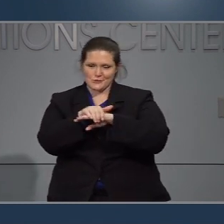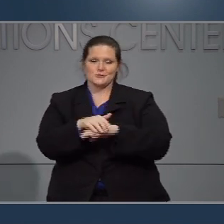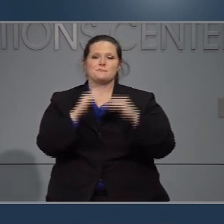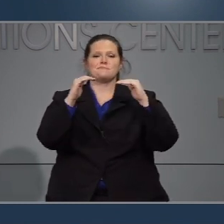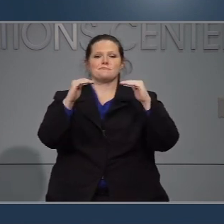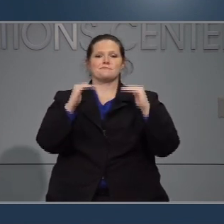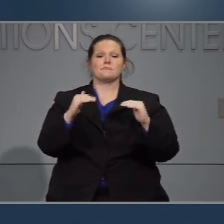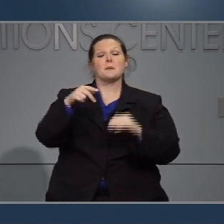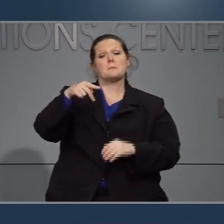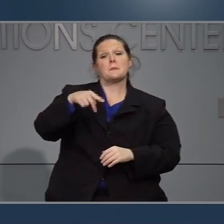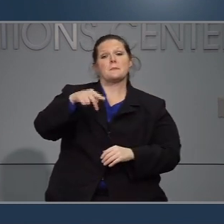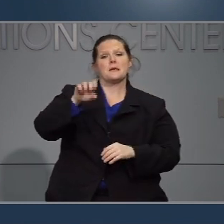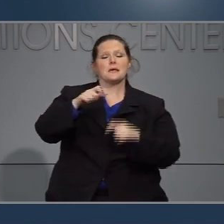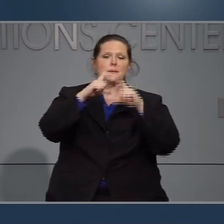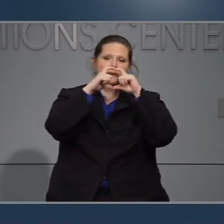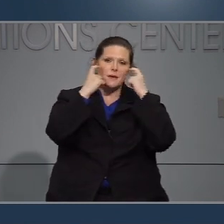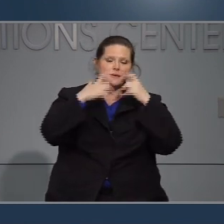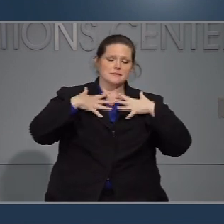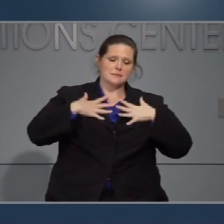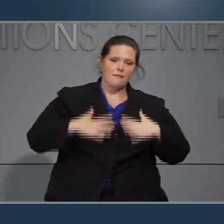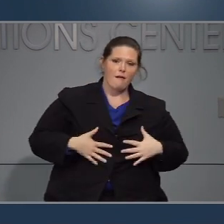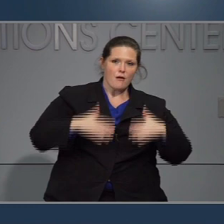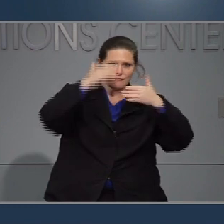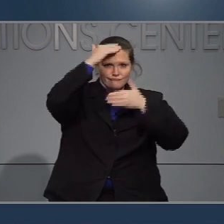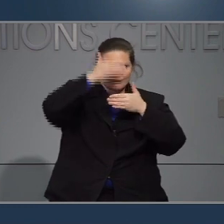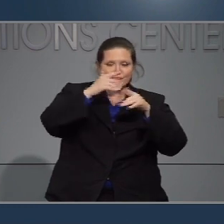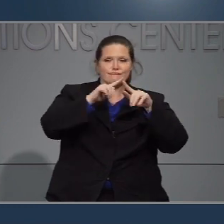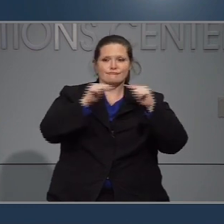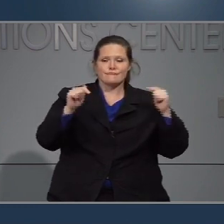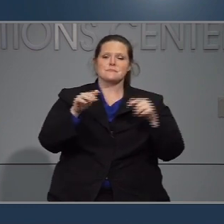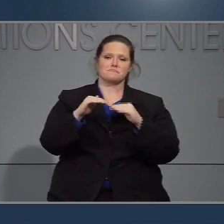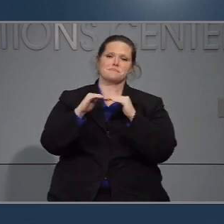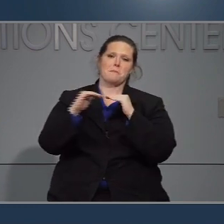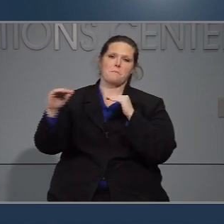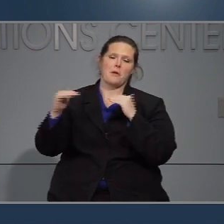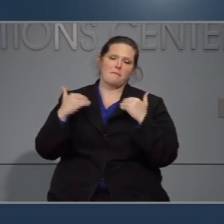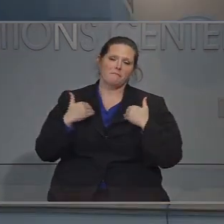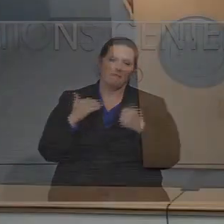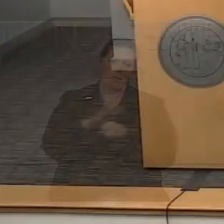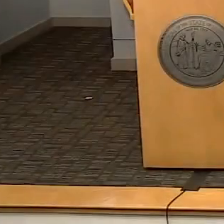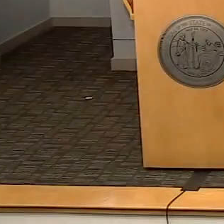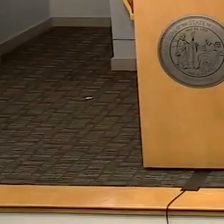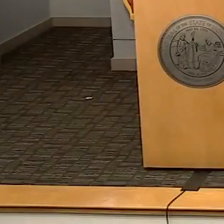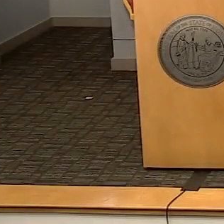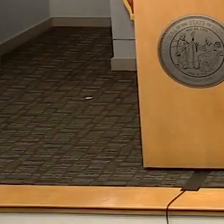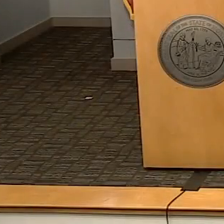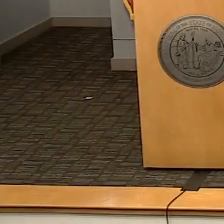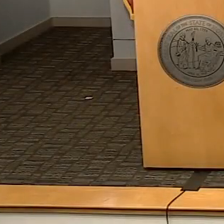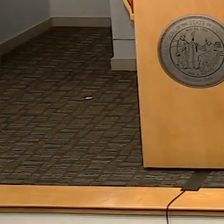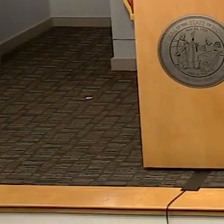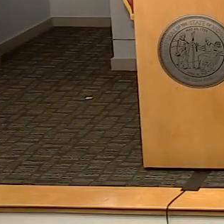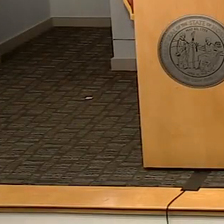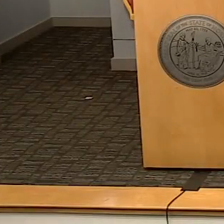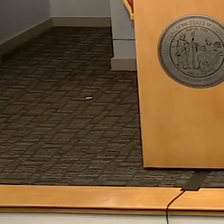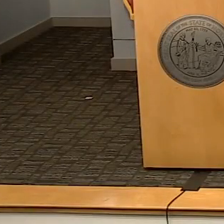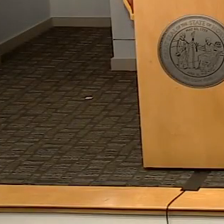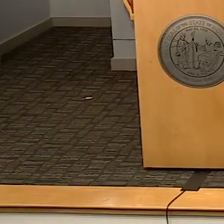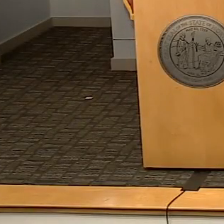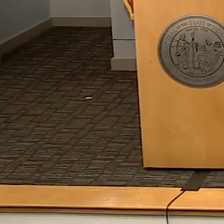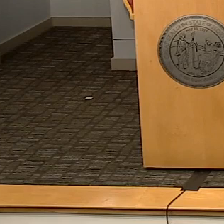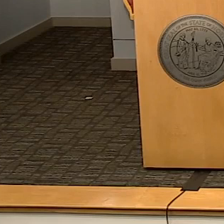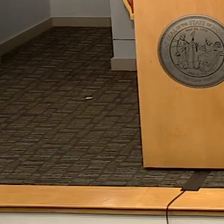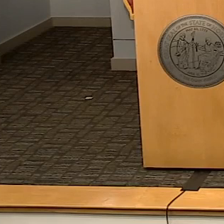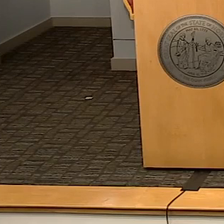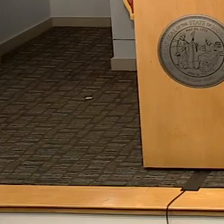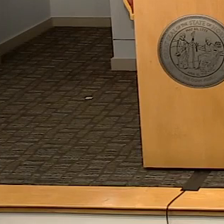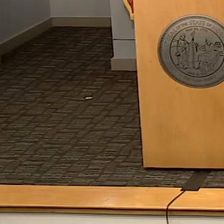from today's data is that our actions to slow the spread of this virus are having an impact. Specifically, we